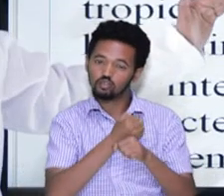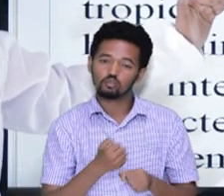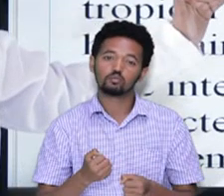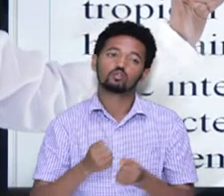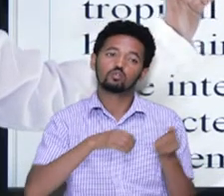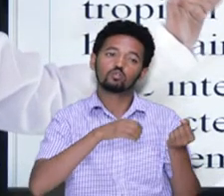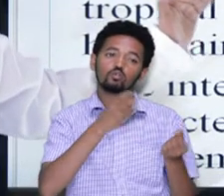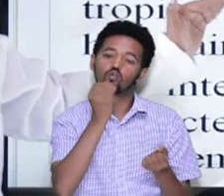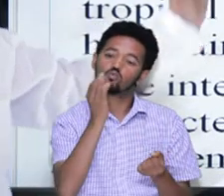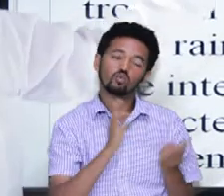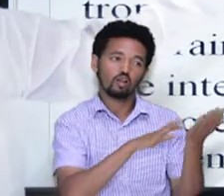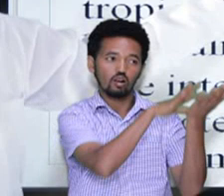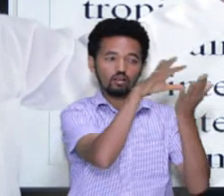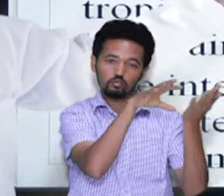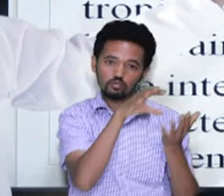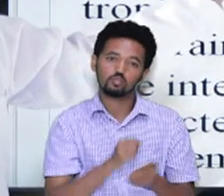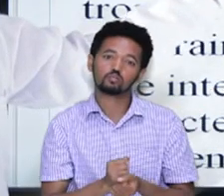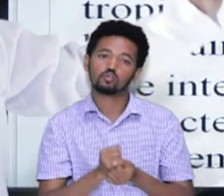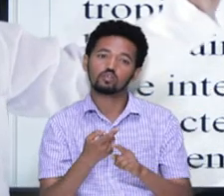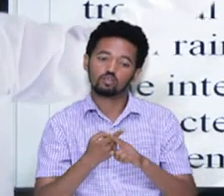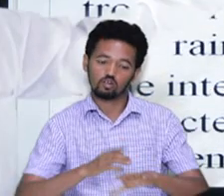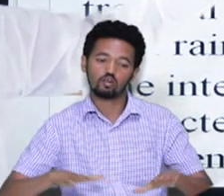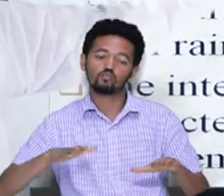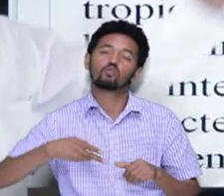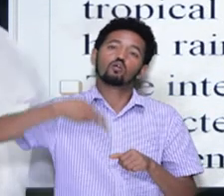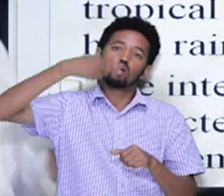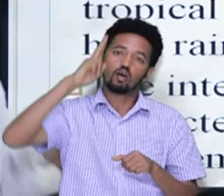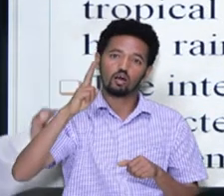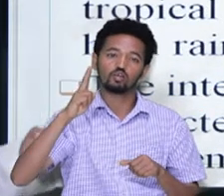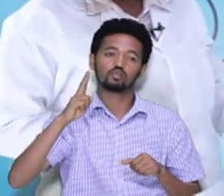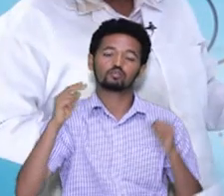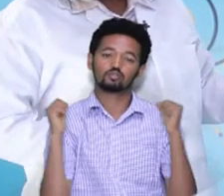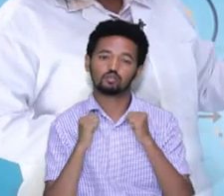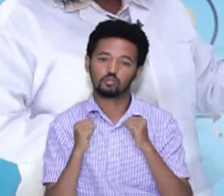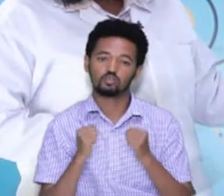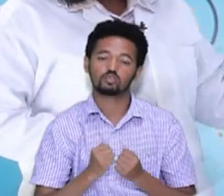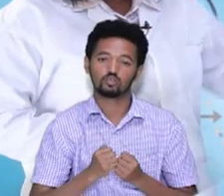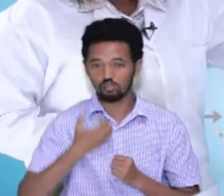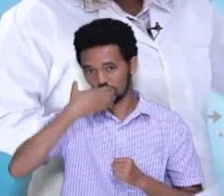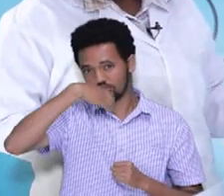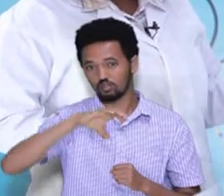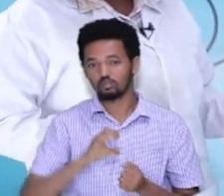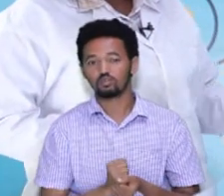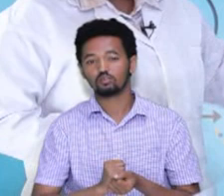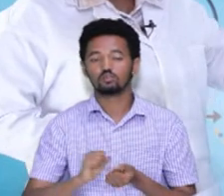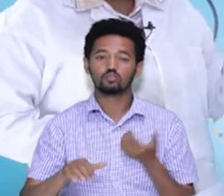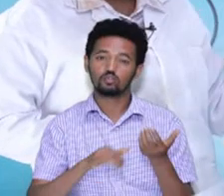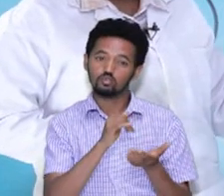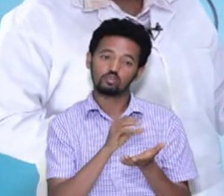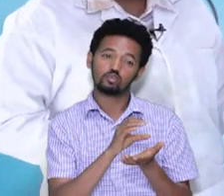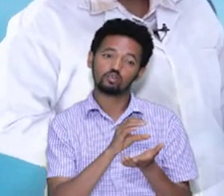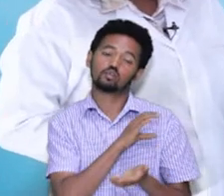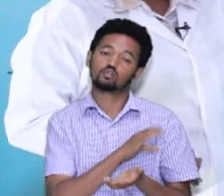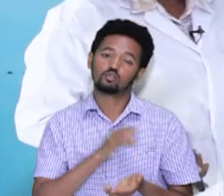humid climates with high rainfall and high temperature. The interior lowland are